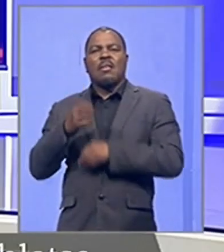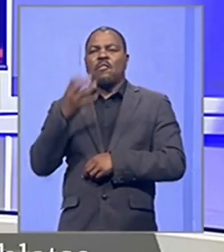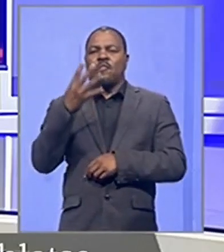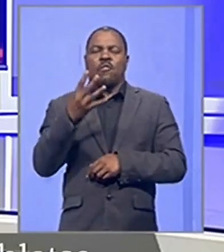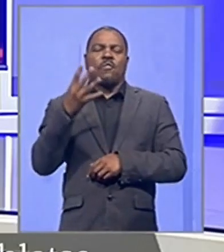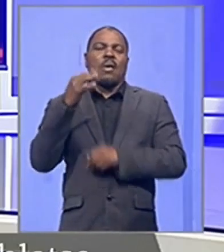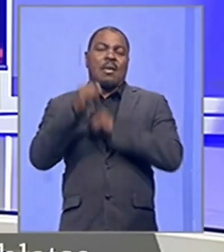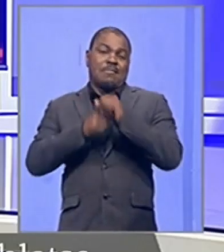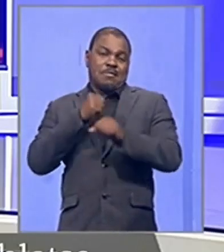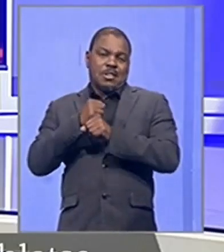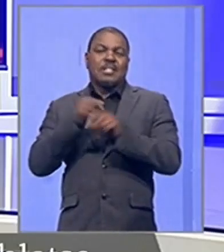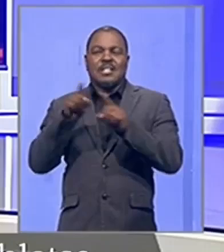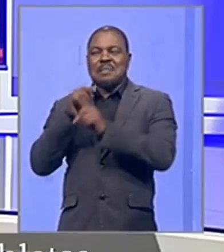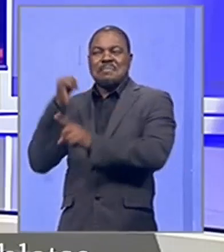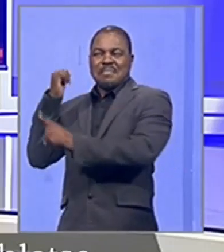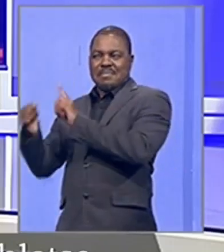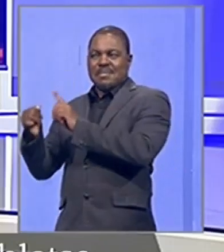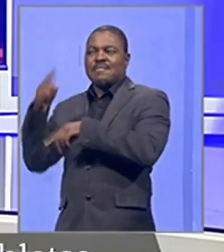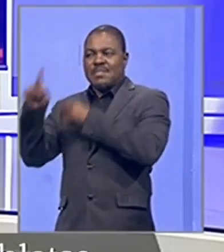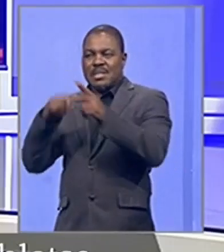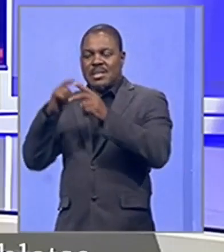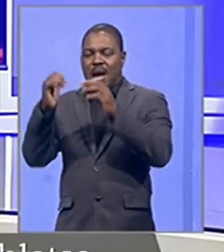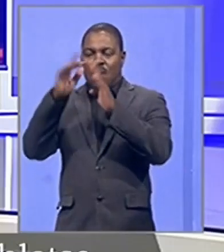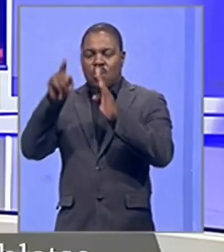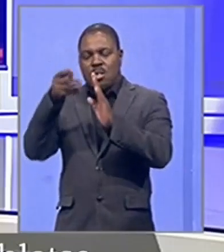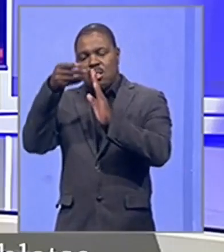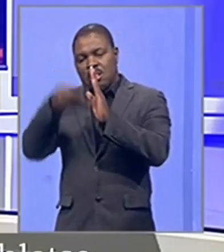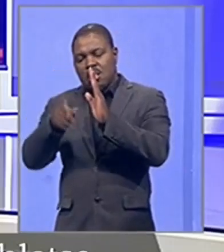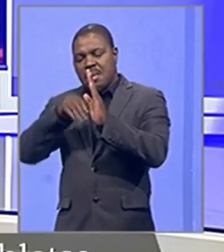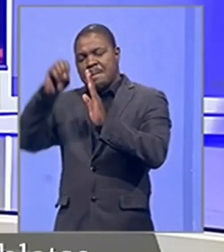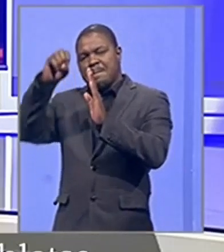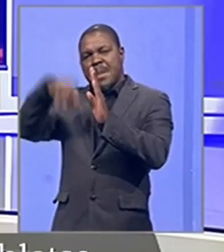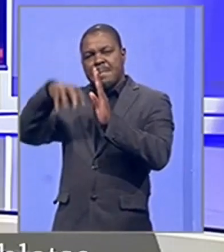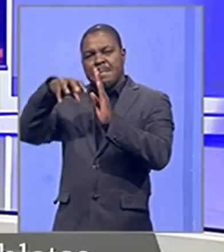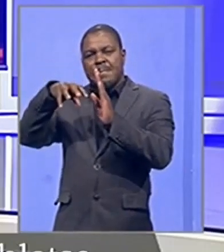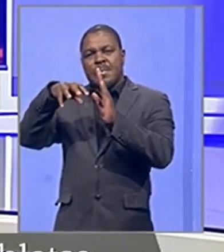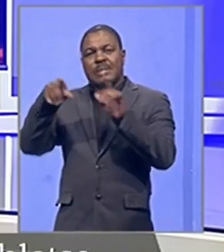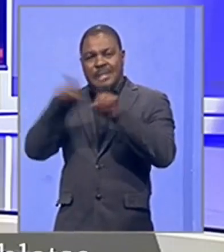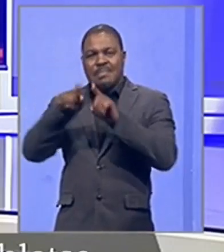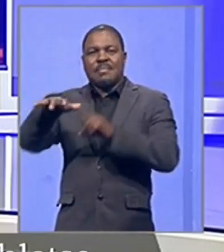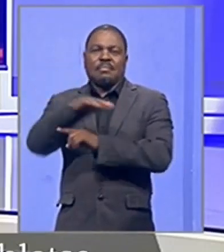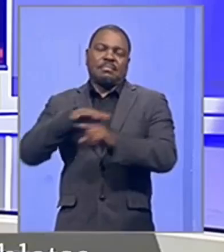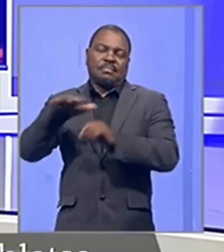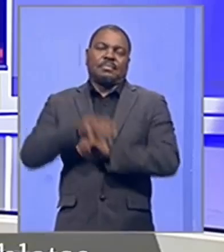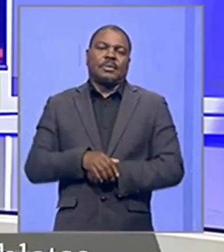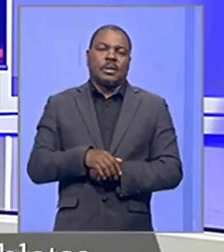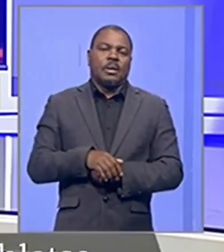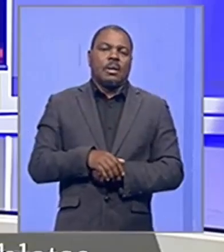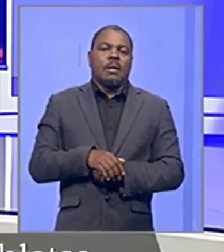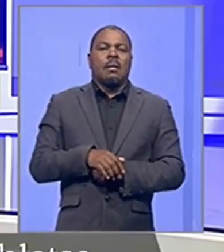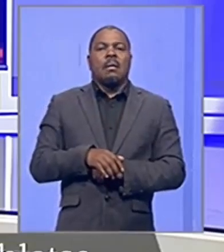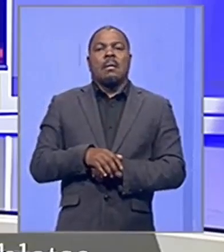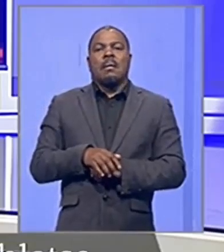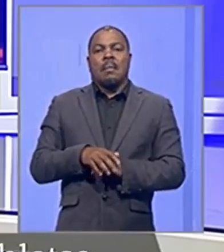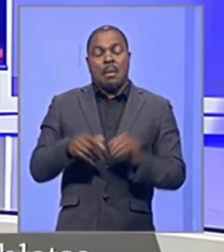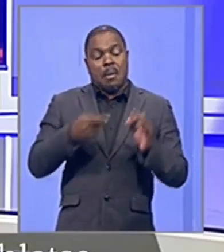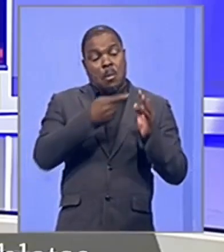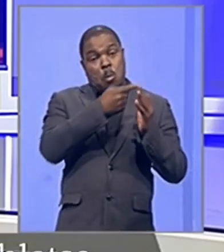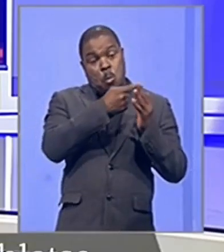45 yeo le yena a lahletšwego ka gare ga ntlwana ya Molete motsaneng woo. Bona ba golegilwe ka